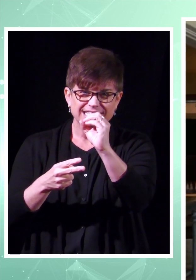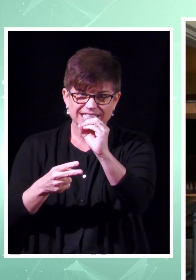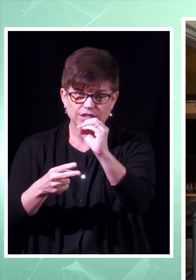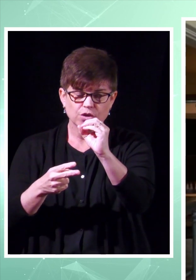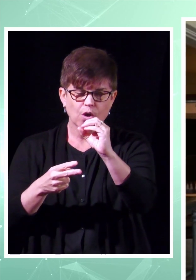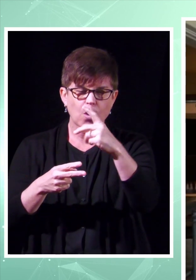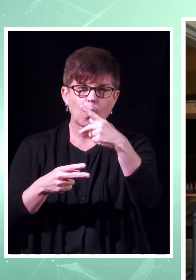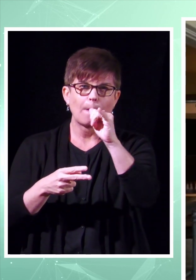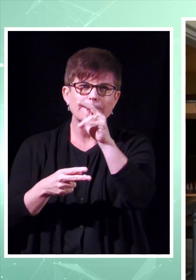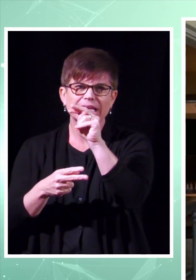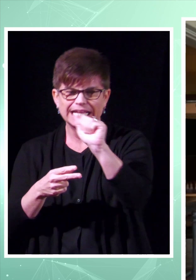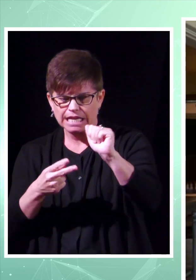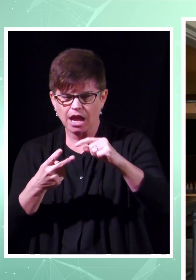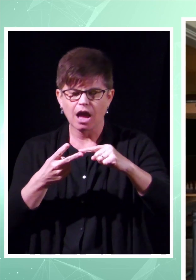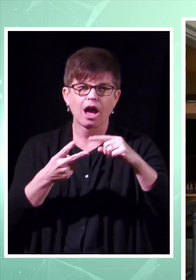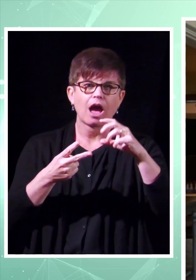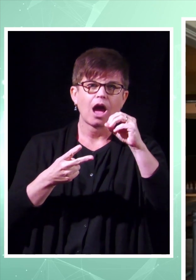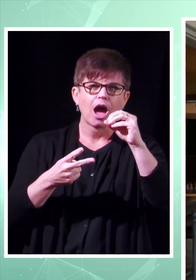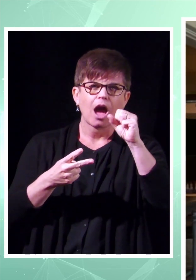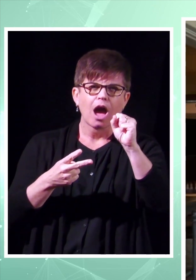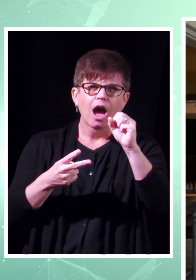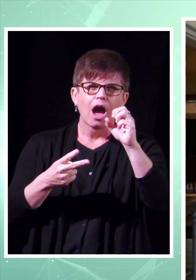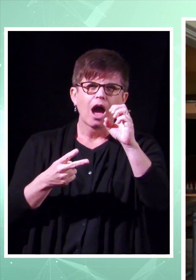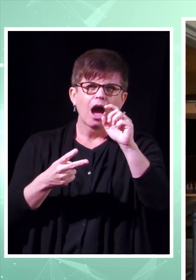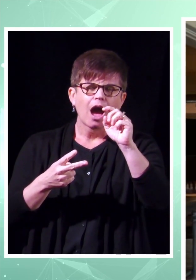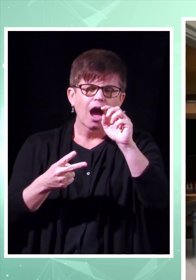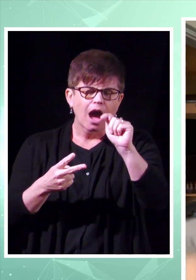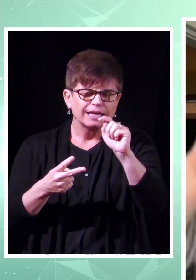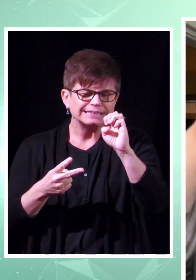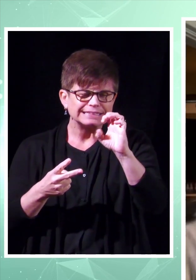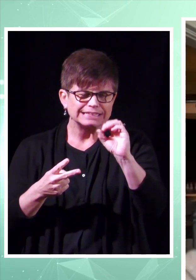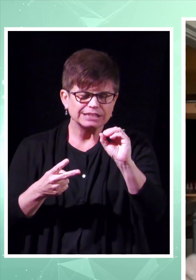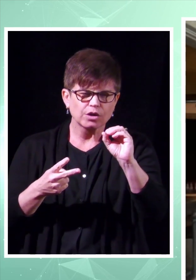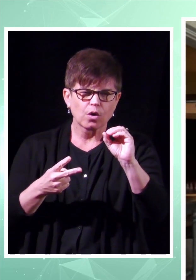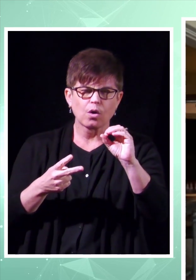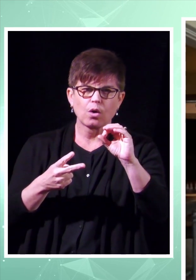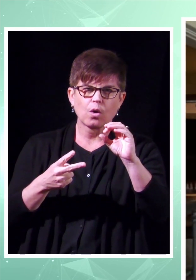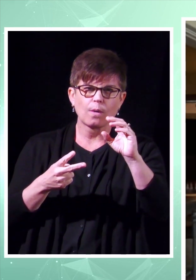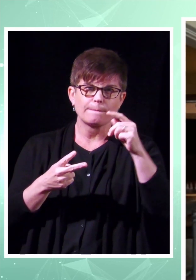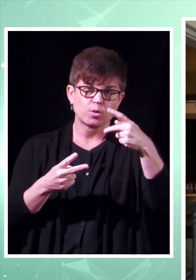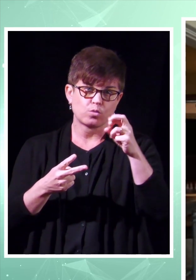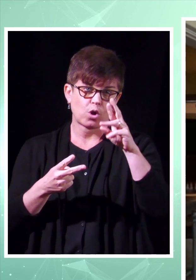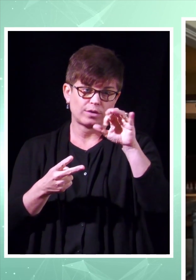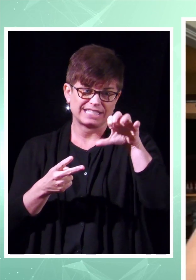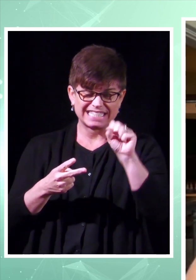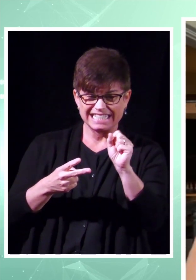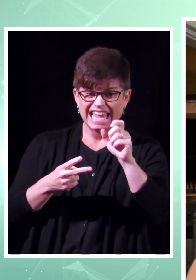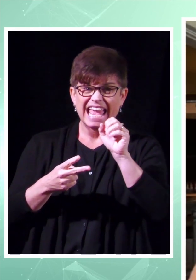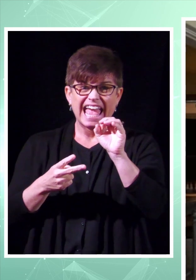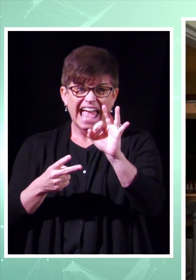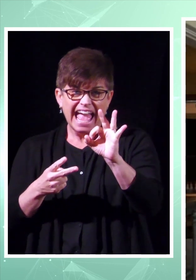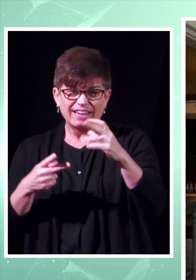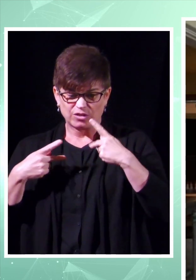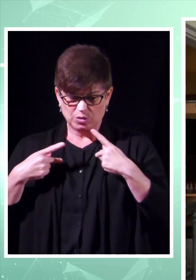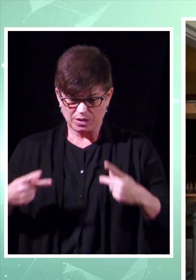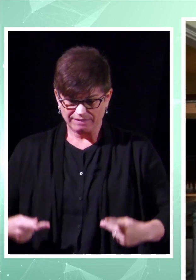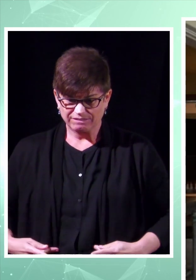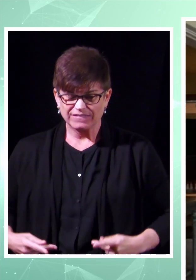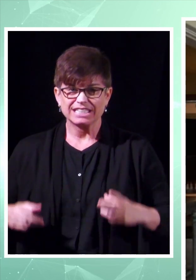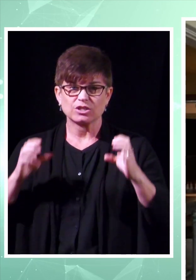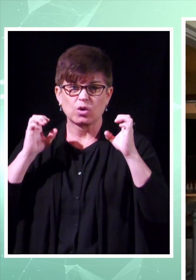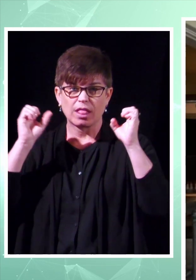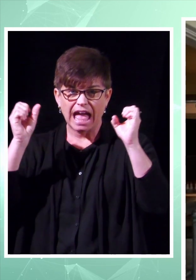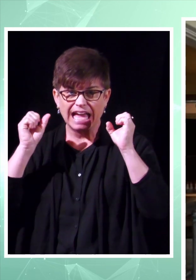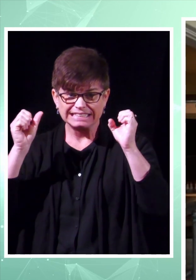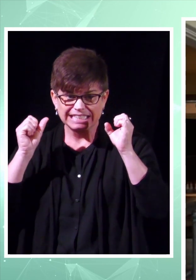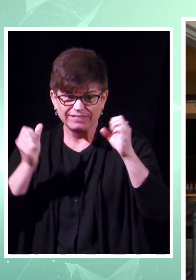up. Stomping the ground, doing physical activities where you're pounding on the ground, or doing weightlifting activities where you're putting your